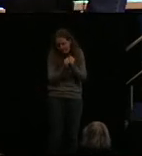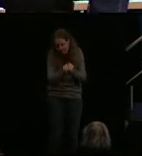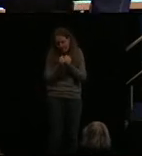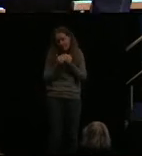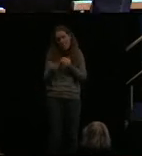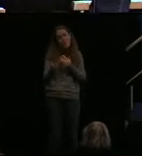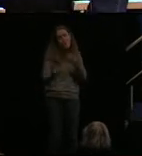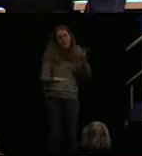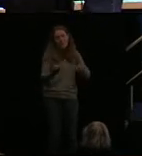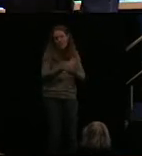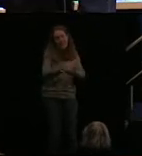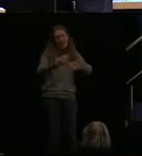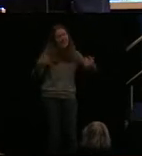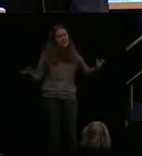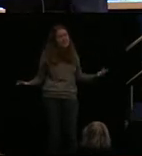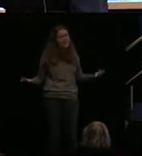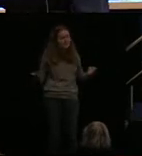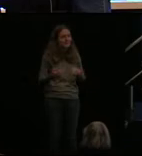anything else?